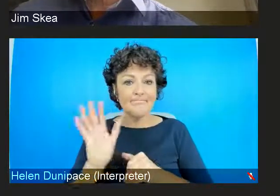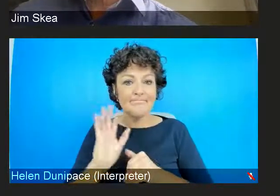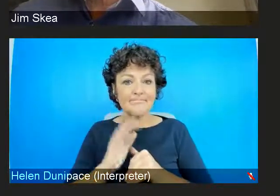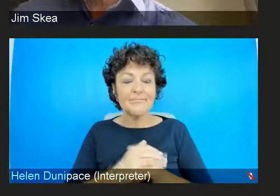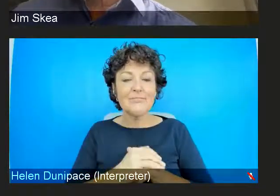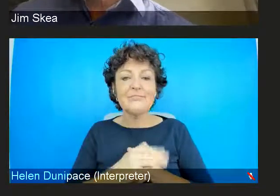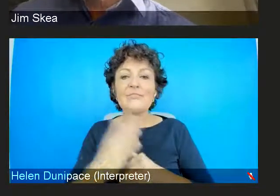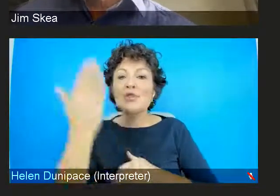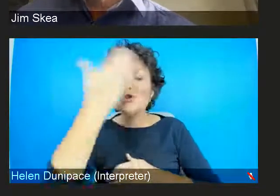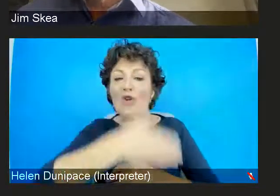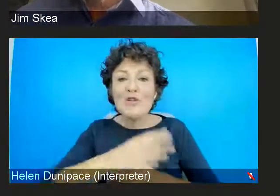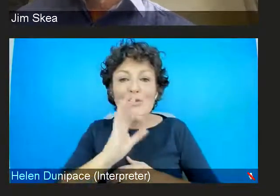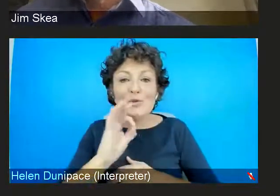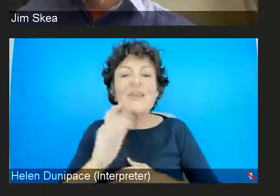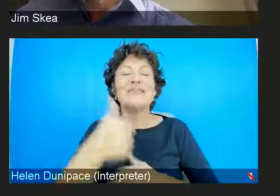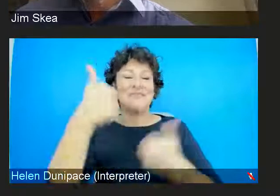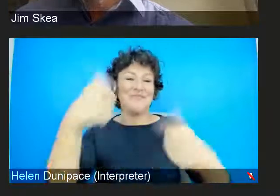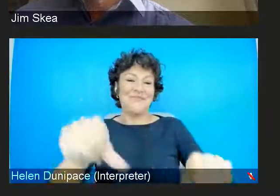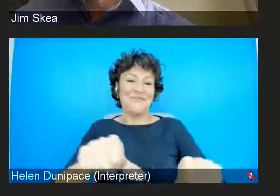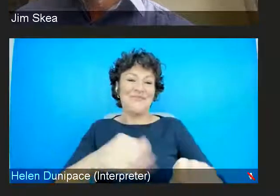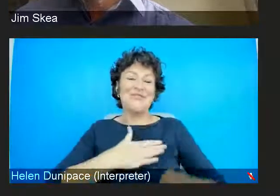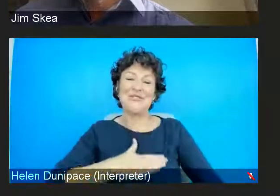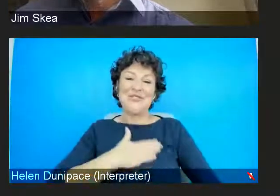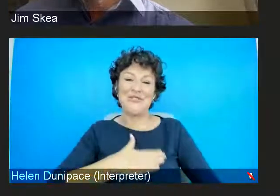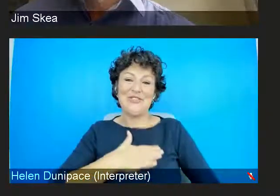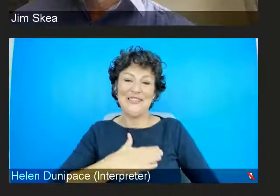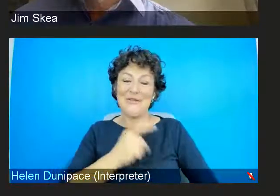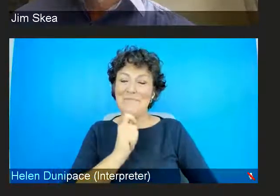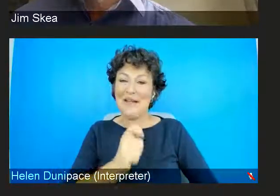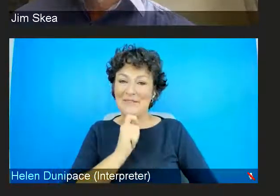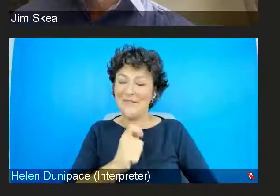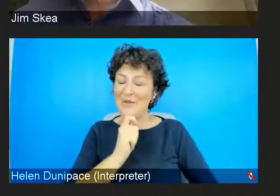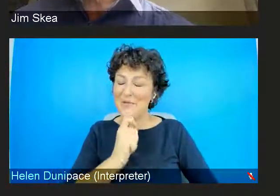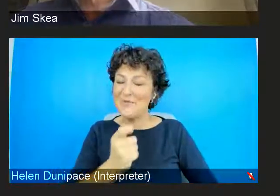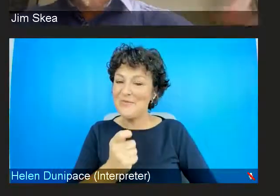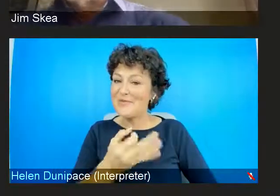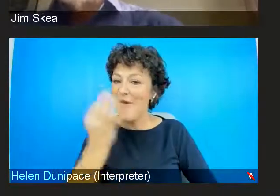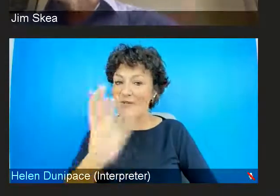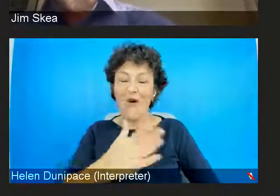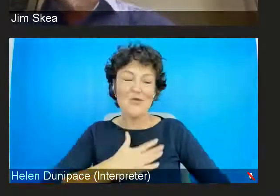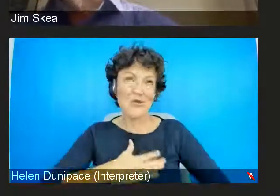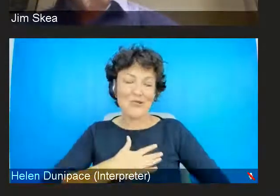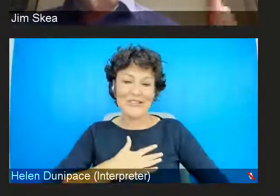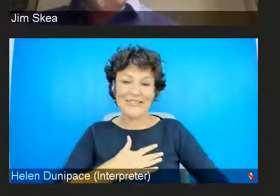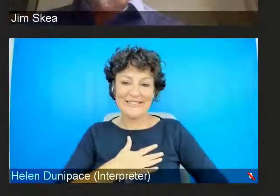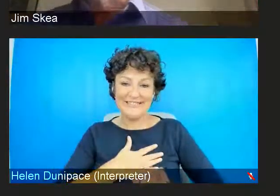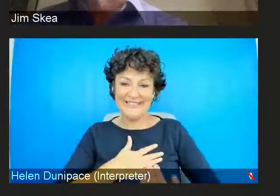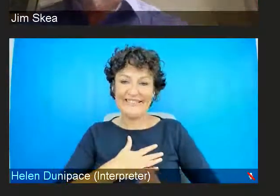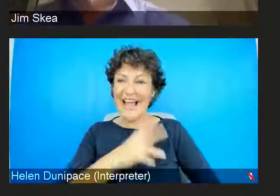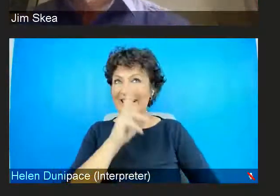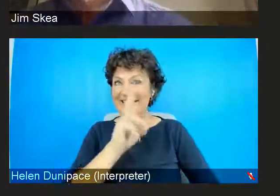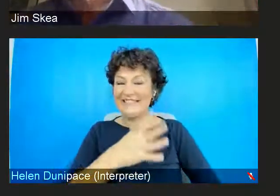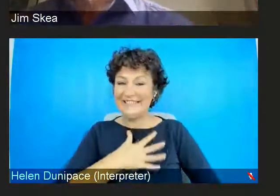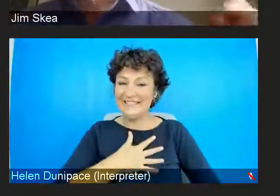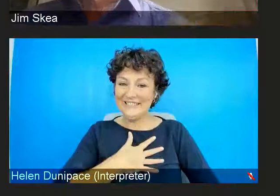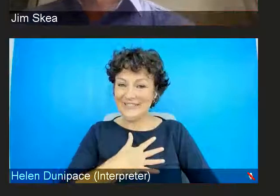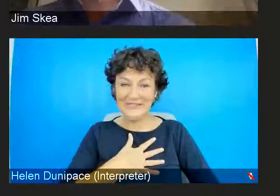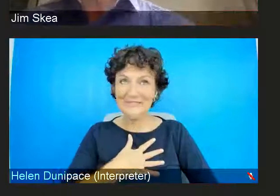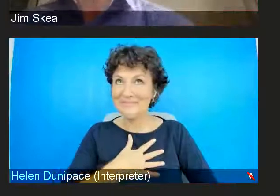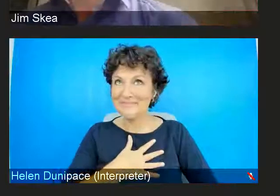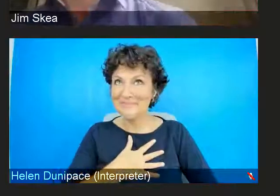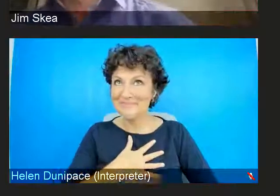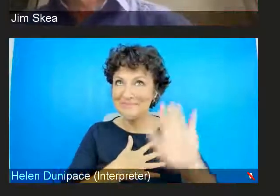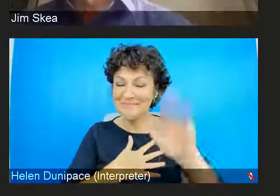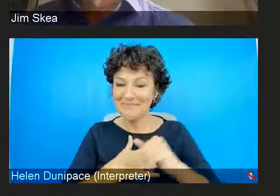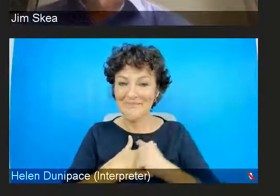Sorry, Professor, can I have... Yeah, you start. Sorry, your microphone wasn't off at the start, Professor. Yeah. Okay, I can see. I've just been muted now. They weren't trying